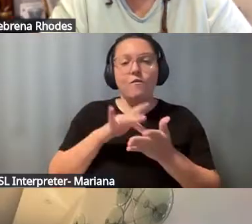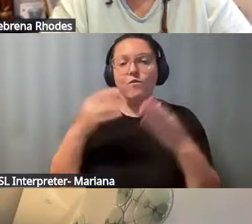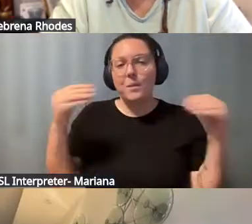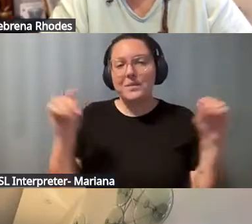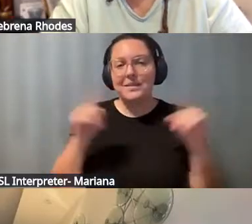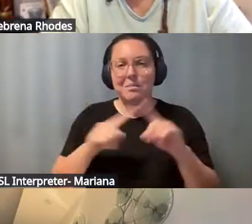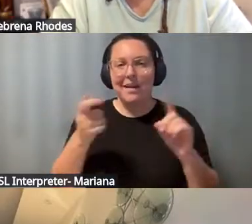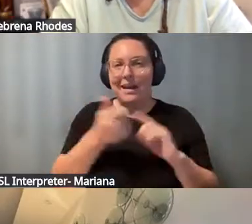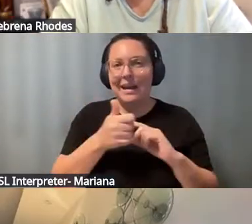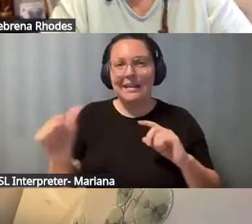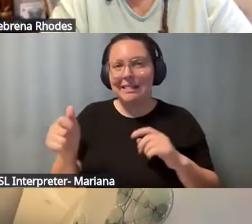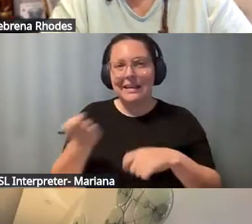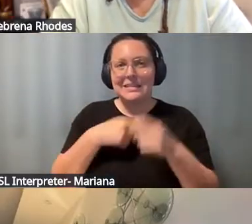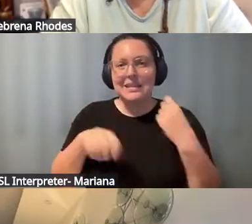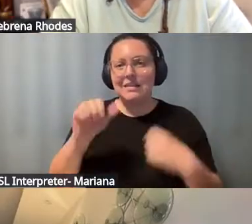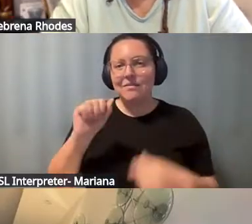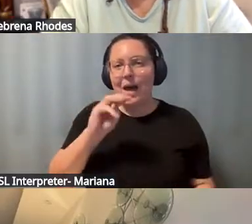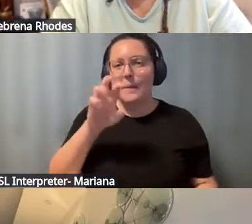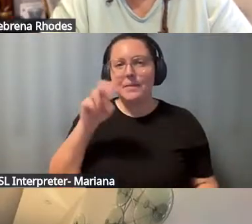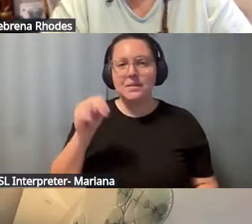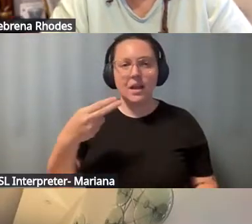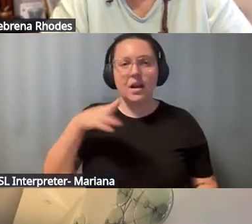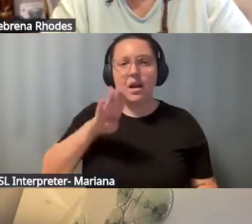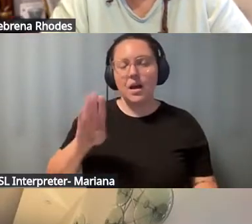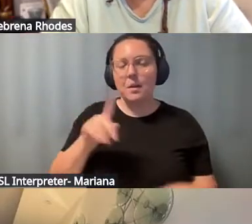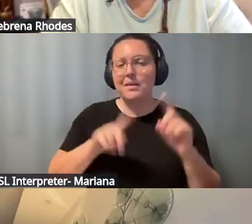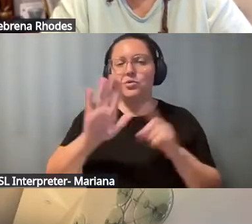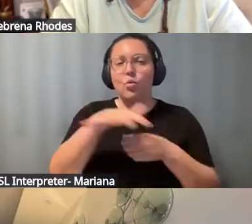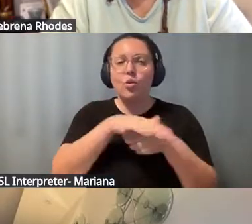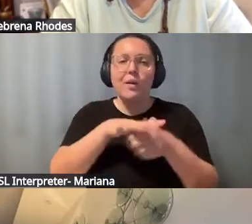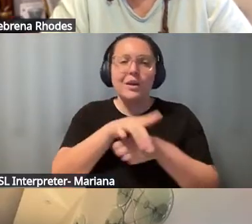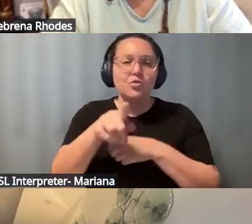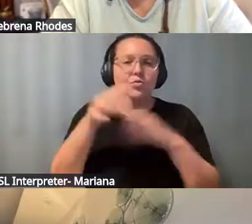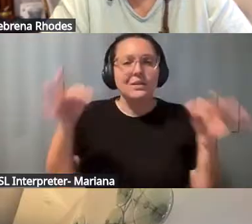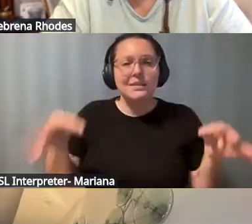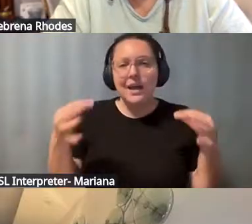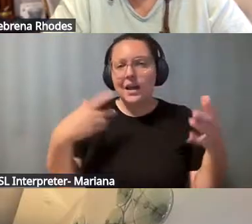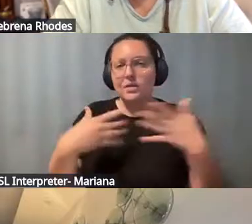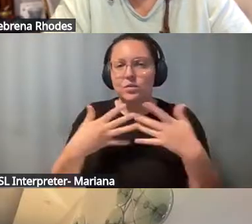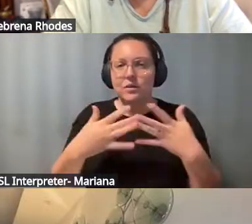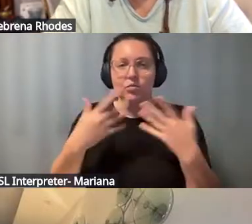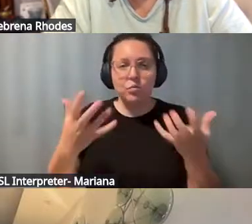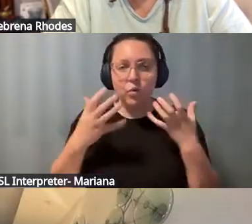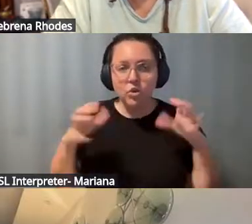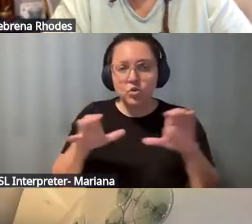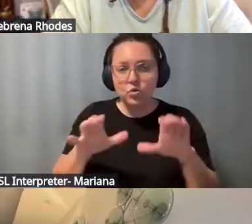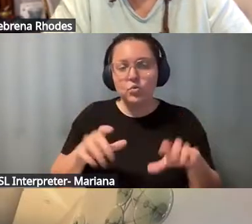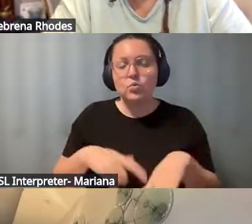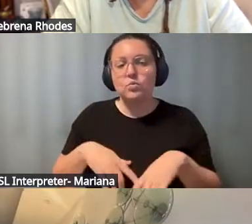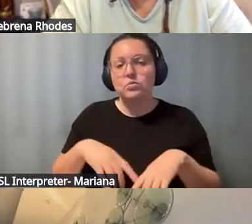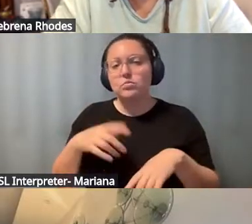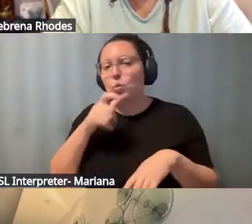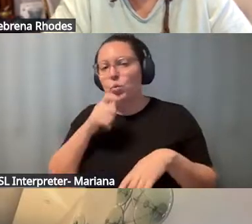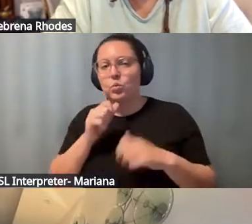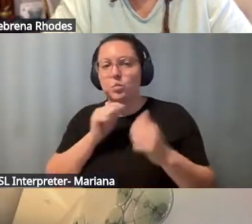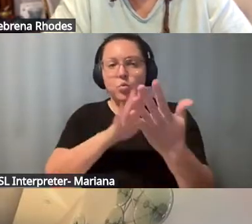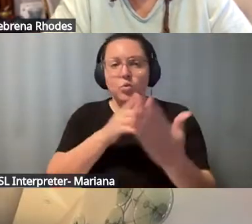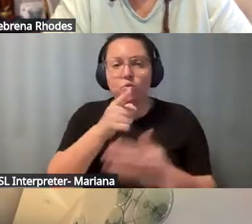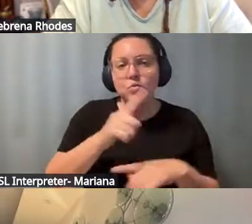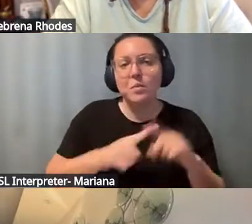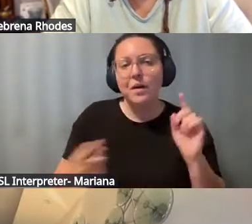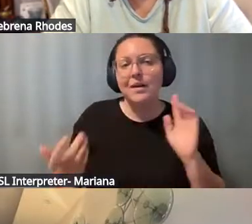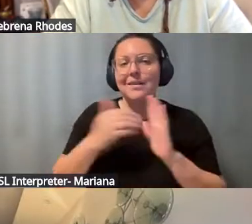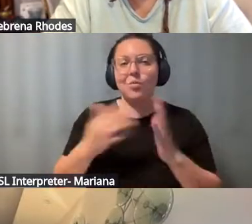But again, it's your location. You get to decide what you wanted to do and who came to you. But again, it's what the community